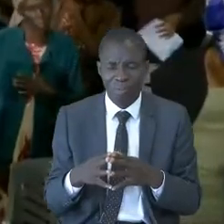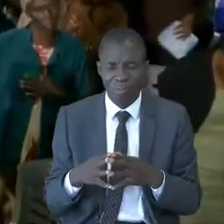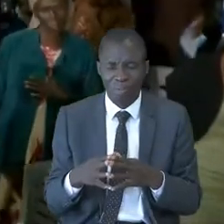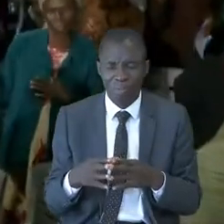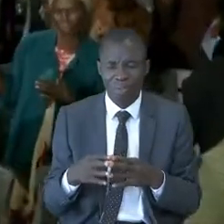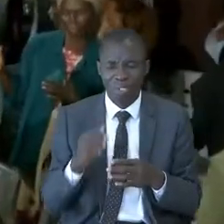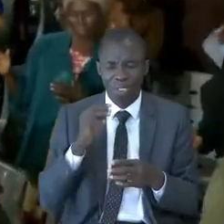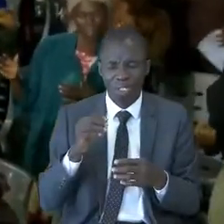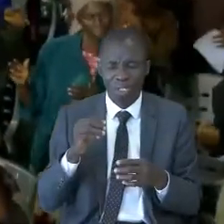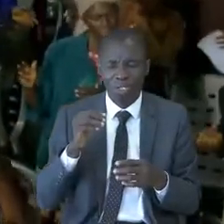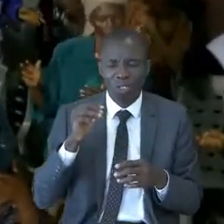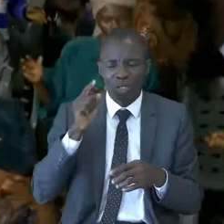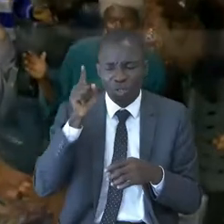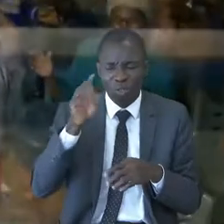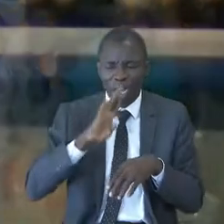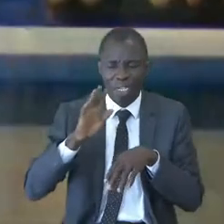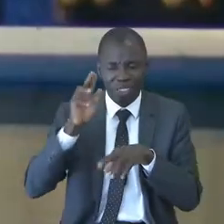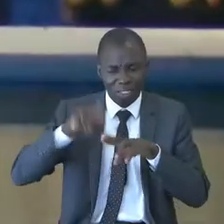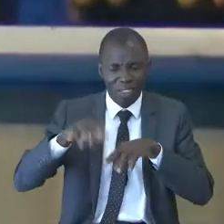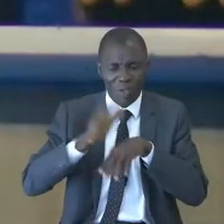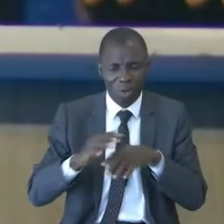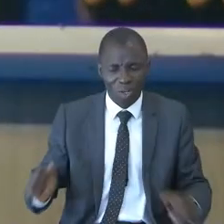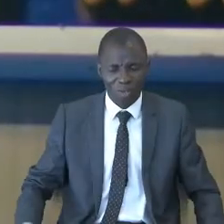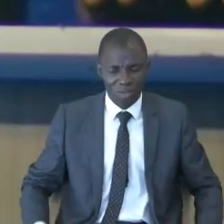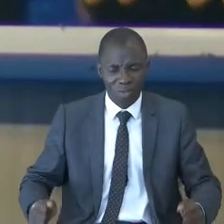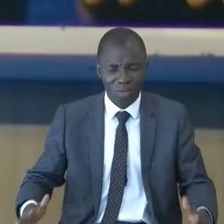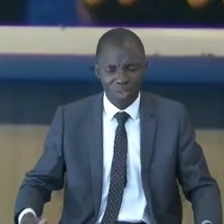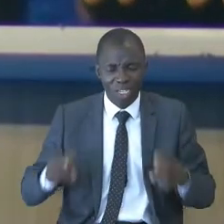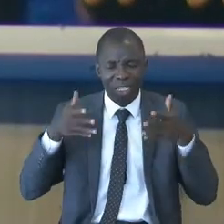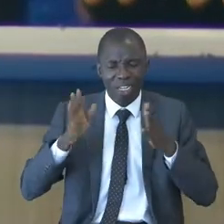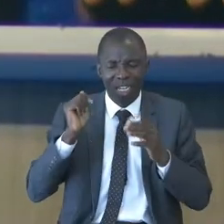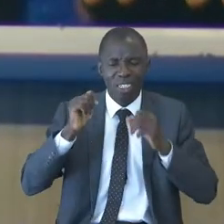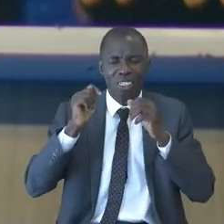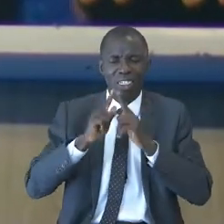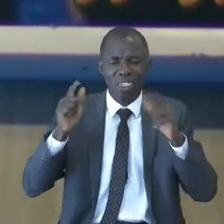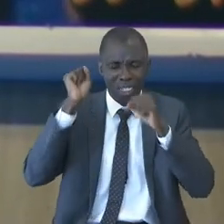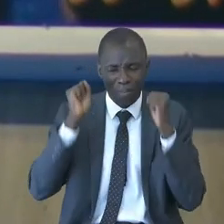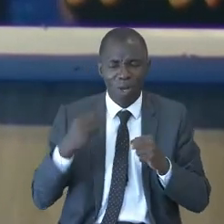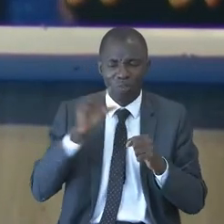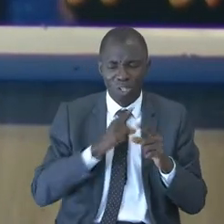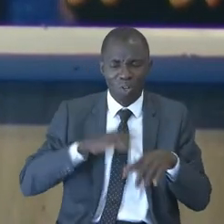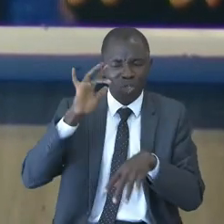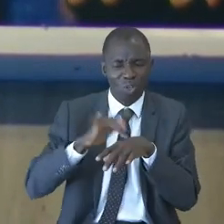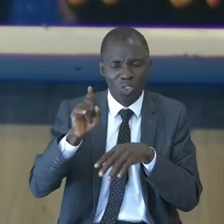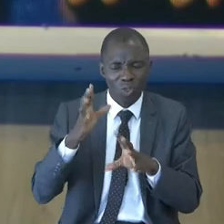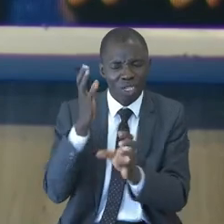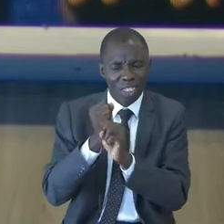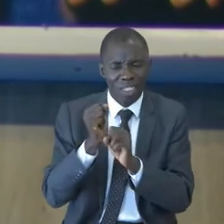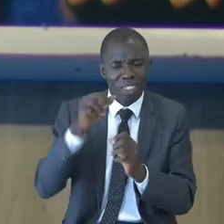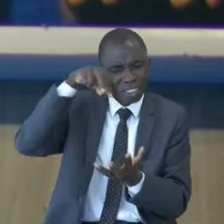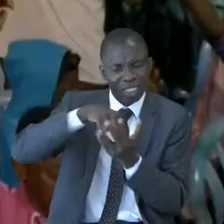Your wheelchair, let the triumphant power of the Lord touch you right there. Get up